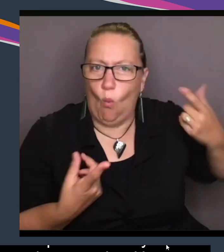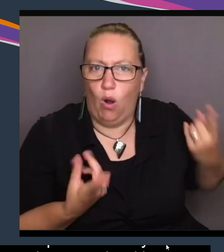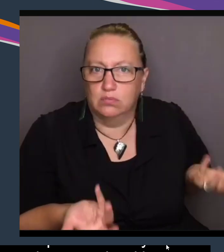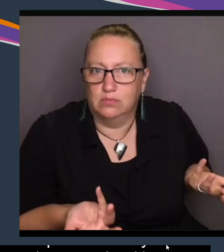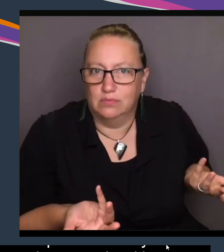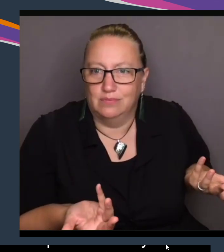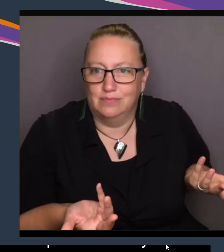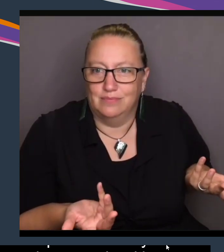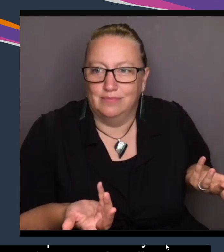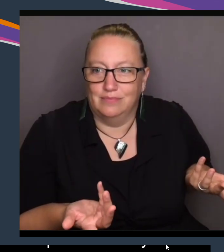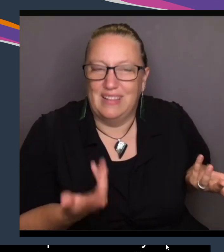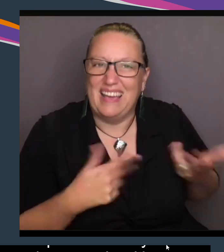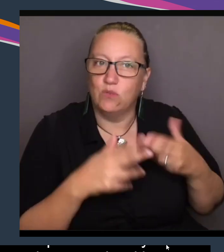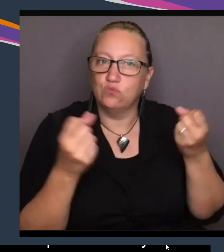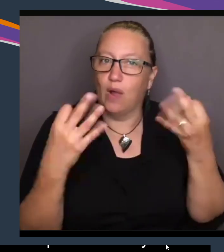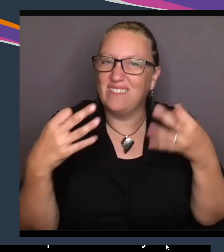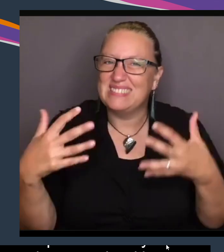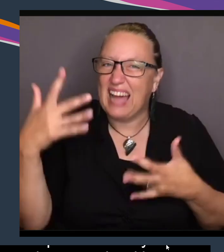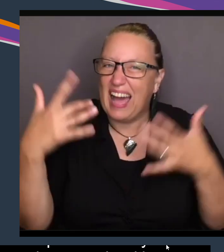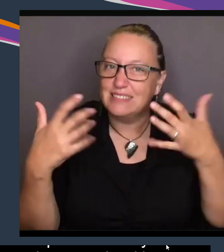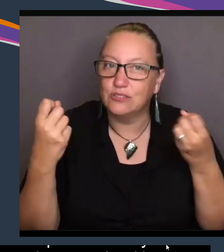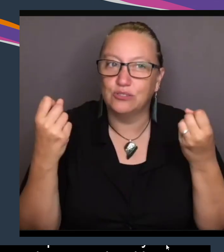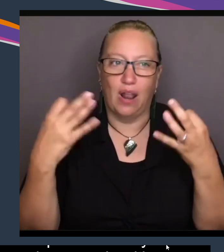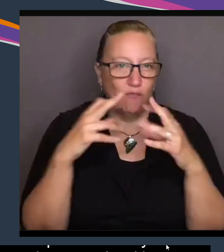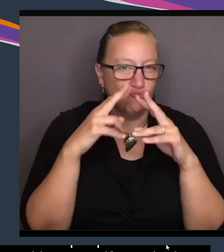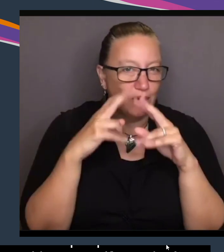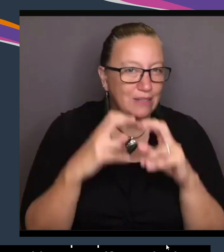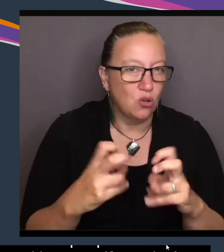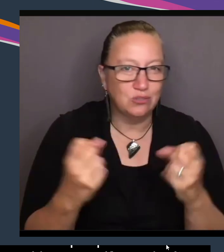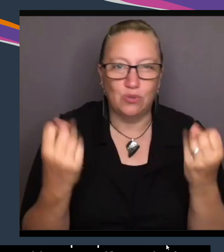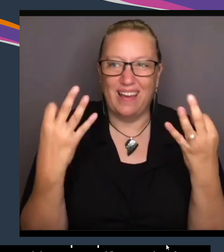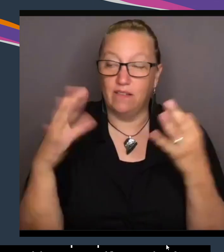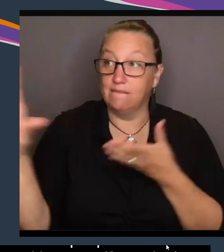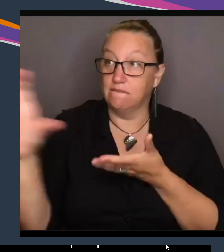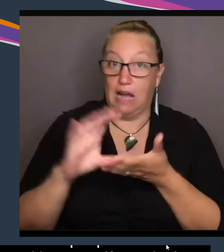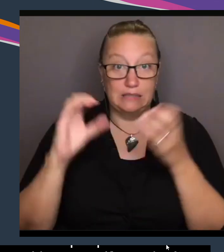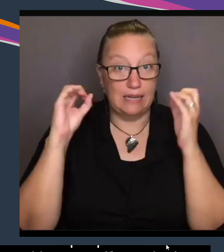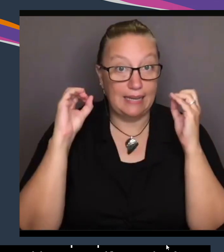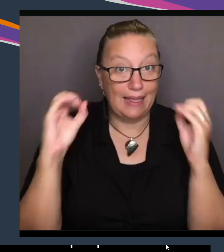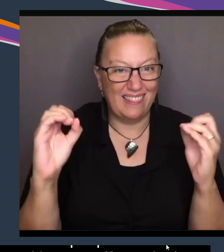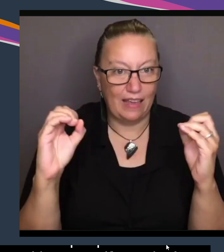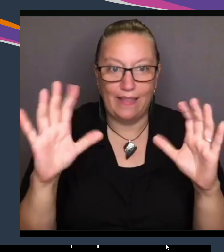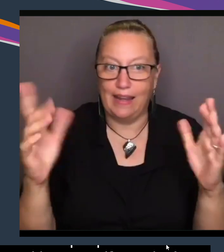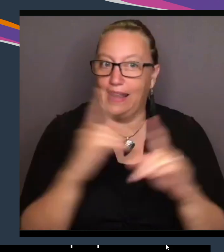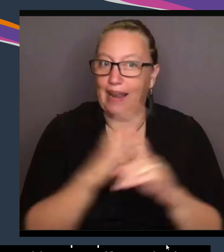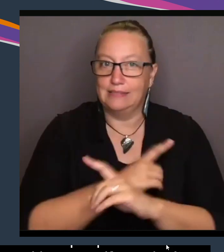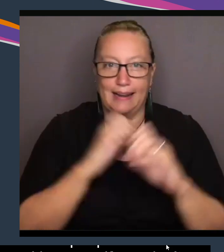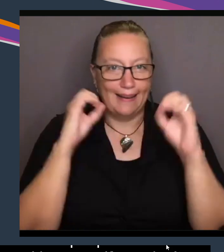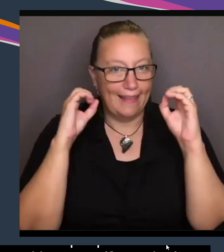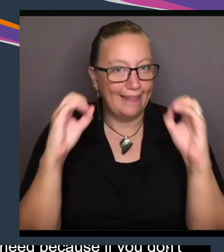If you haven't got it, you haven't got the research, and you haven't got the stats, you don't get the funding, and then nothing changes.